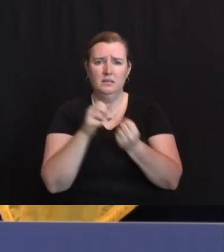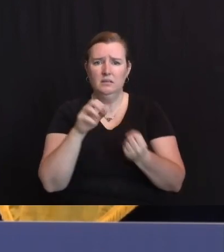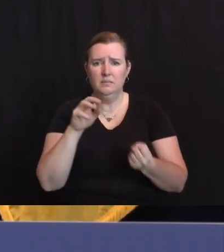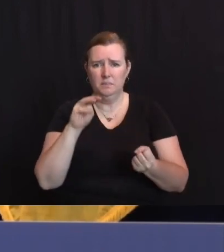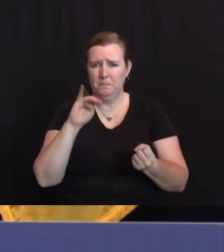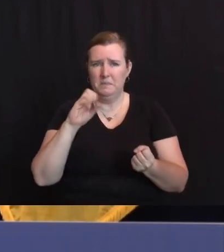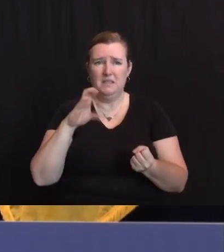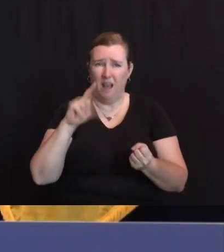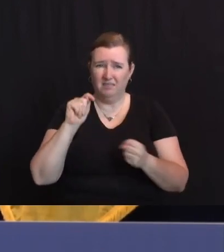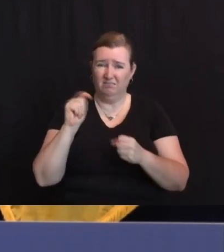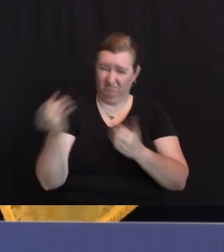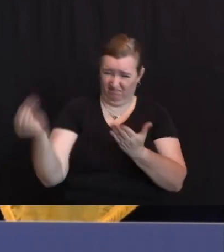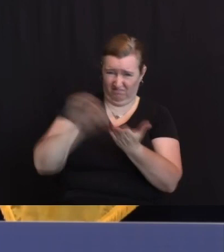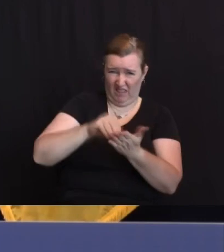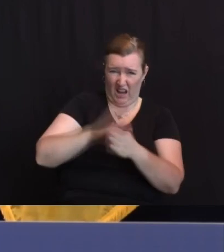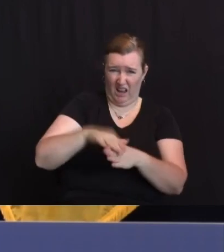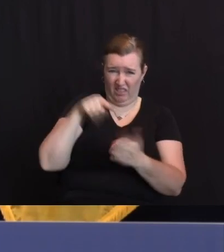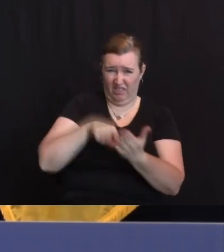sir. Good afternoon.